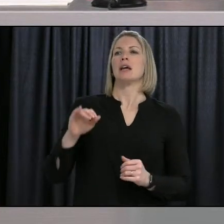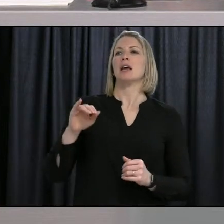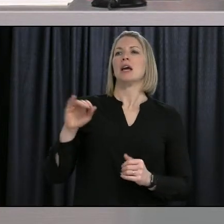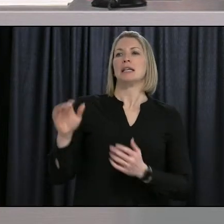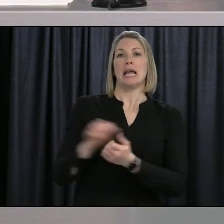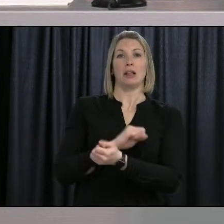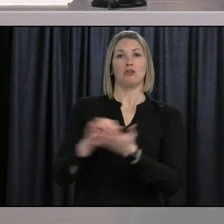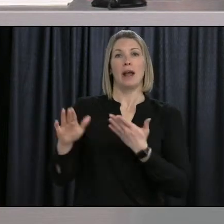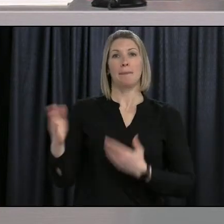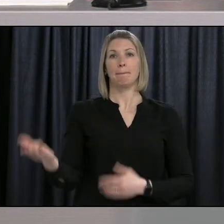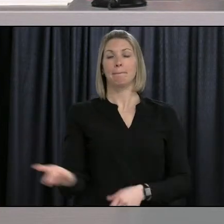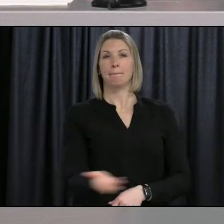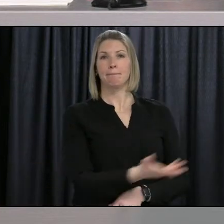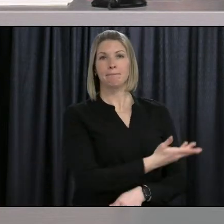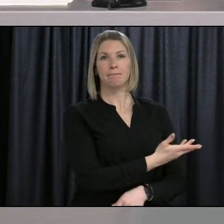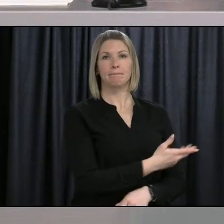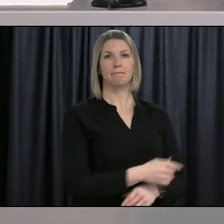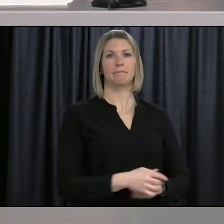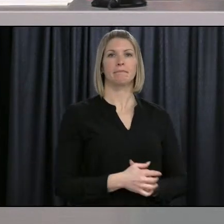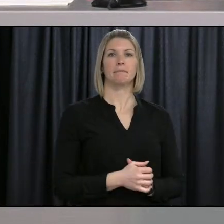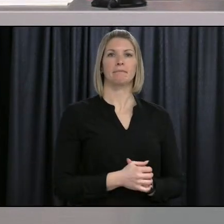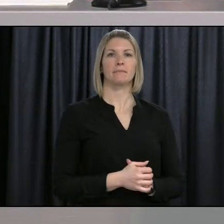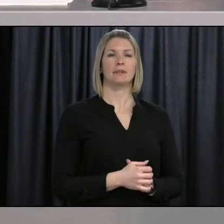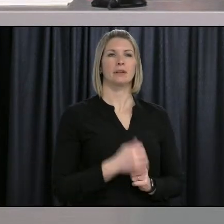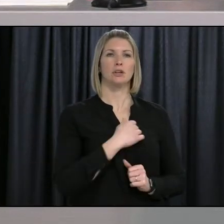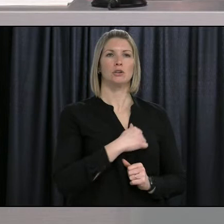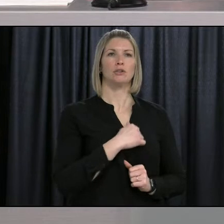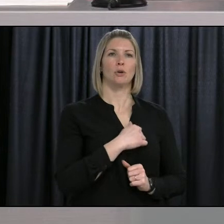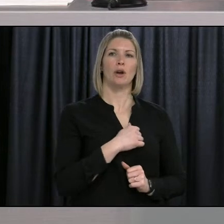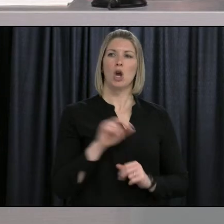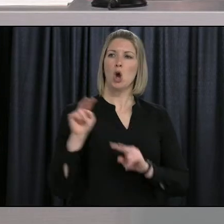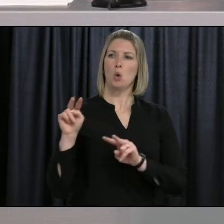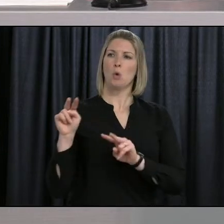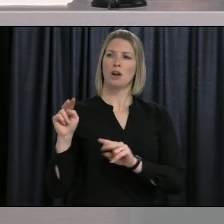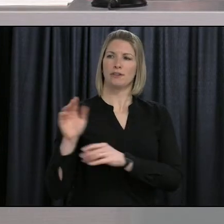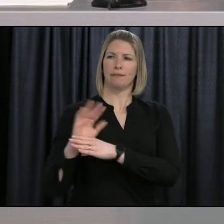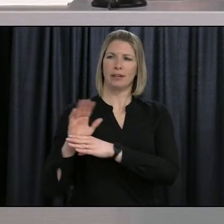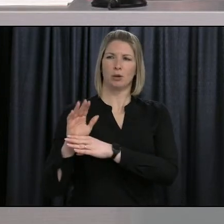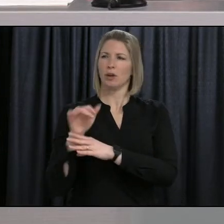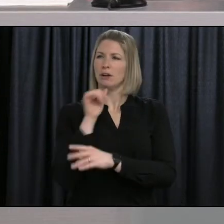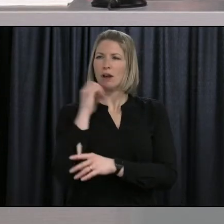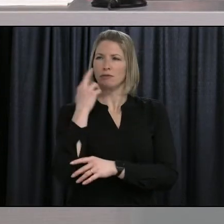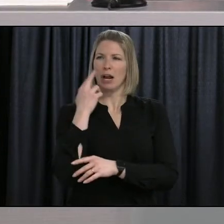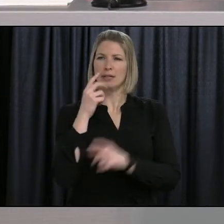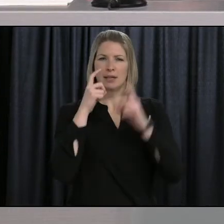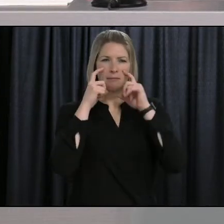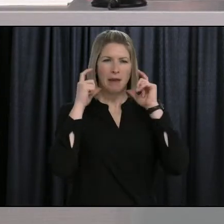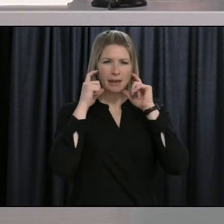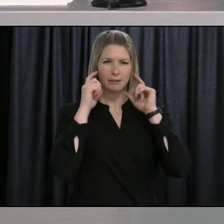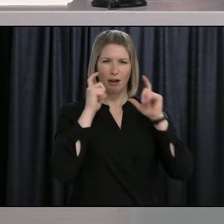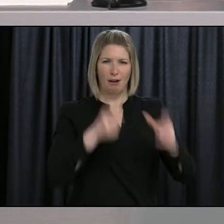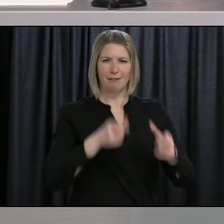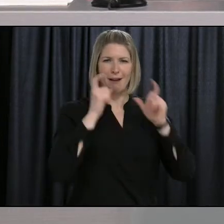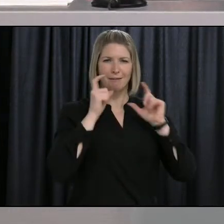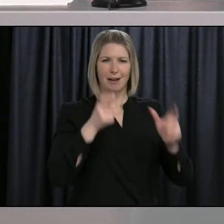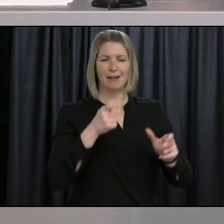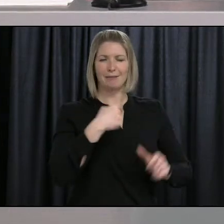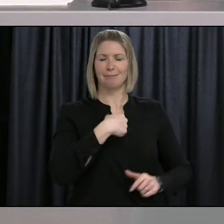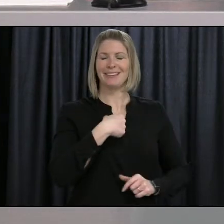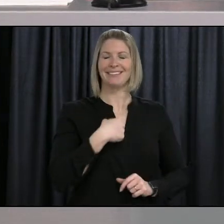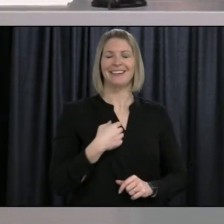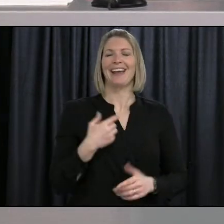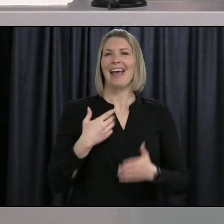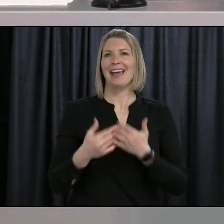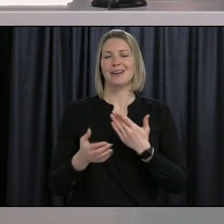I'm not actually watching the video, so I didn't realize you were wearing masks. I would like to know if you are concerned